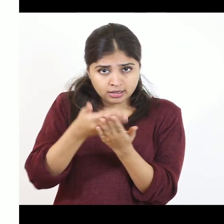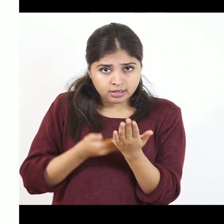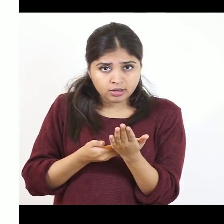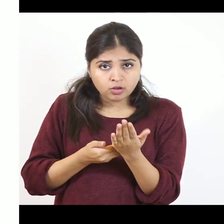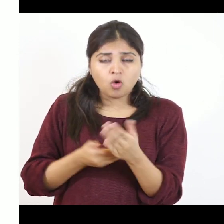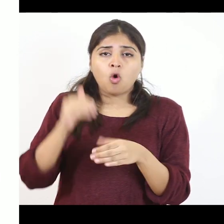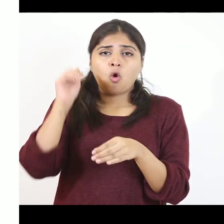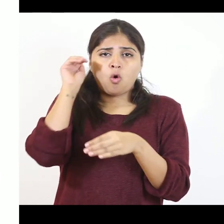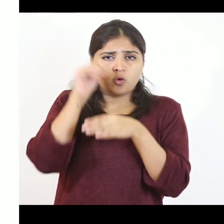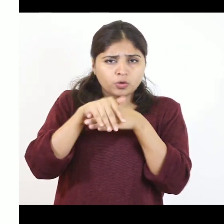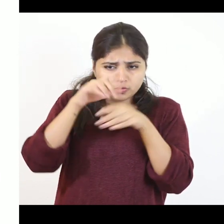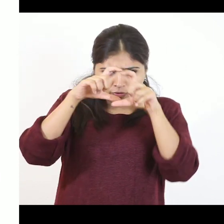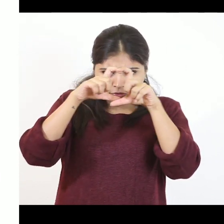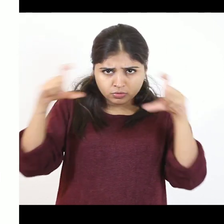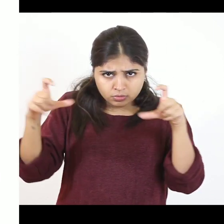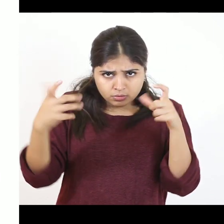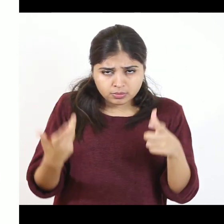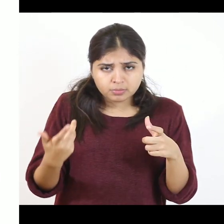computers.